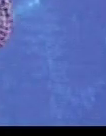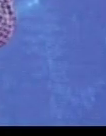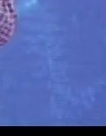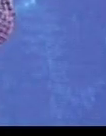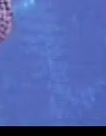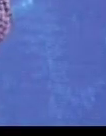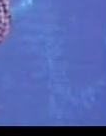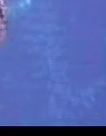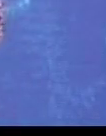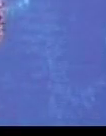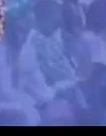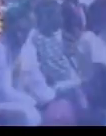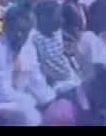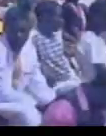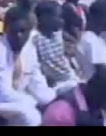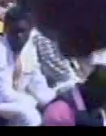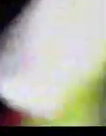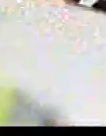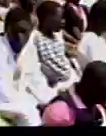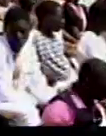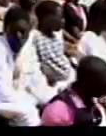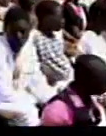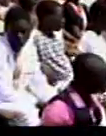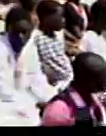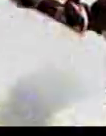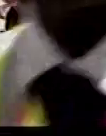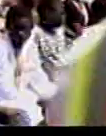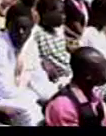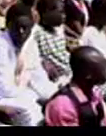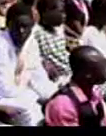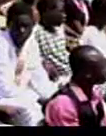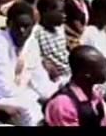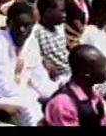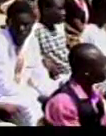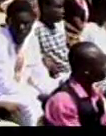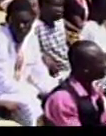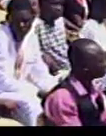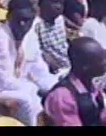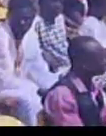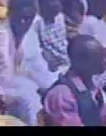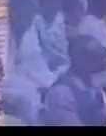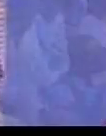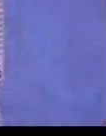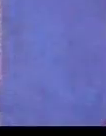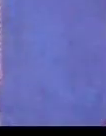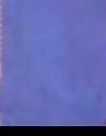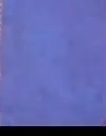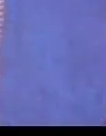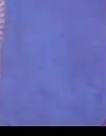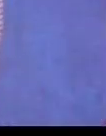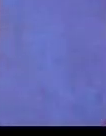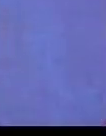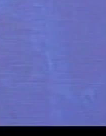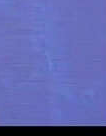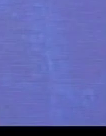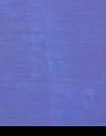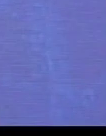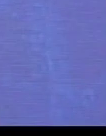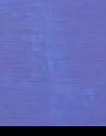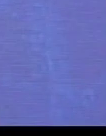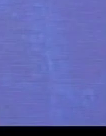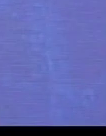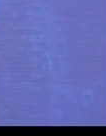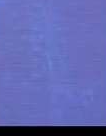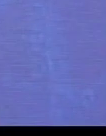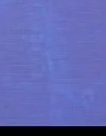This man was a young man. This man was in his 30s when he brought this good thing, which has forever